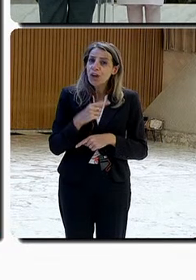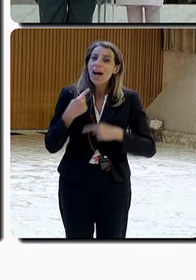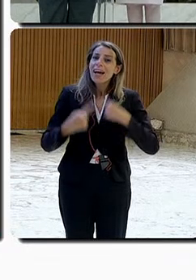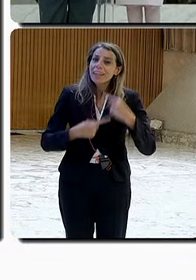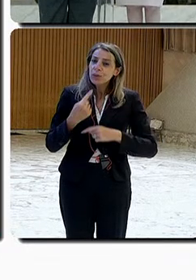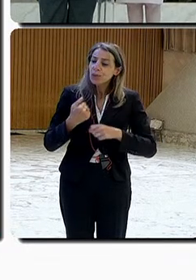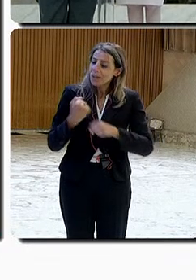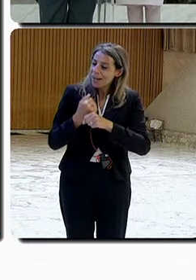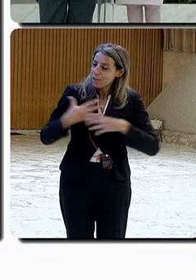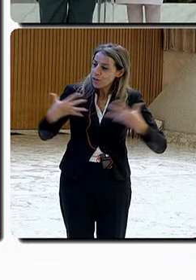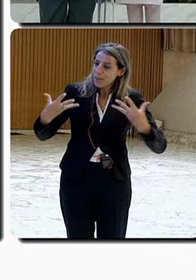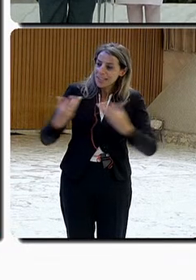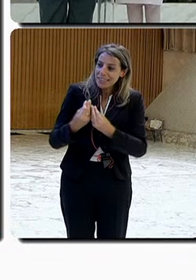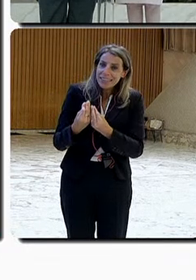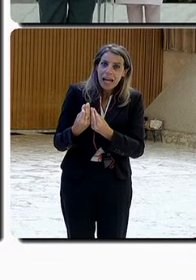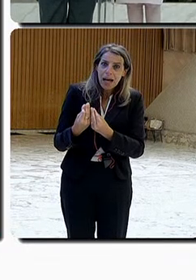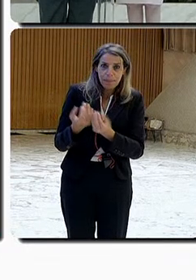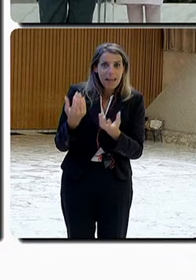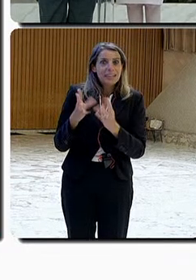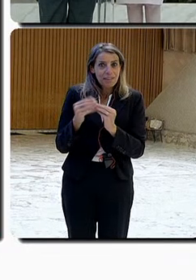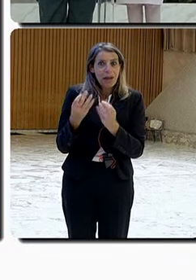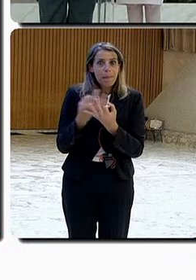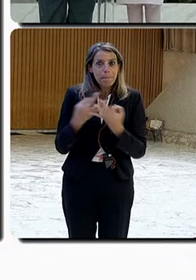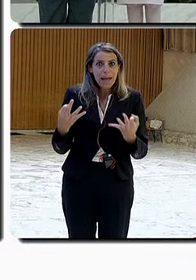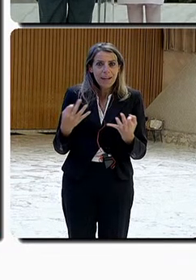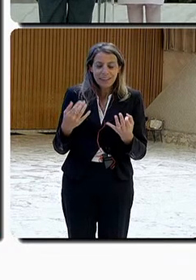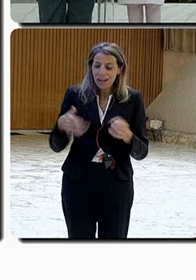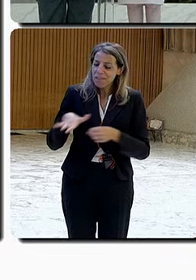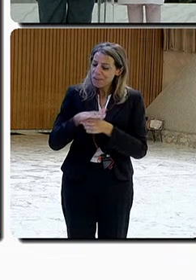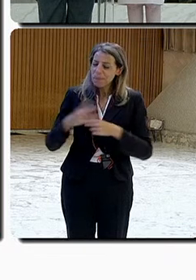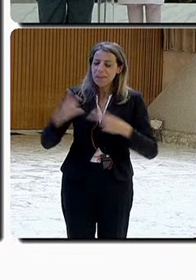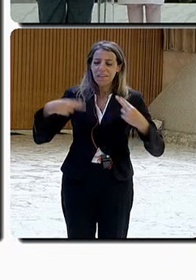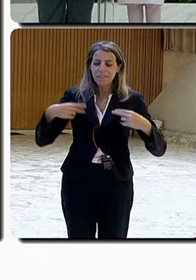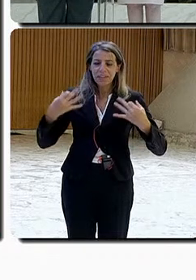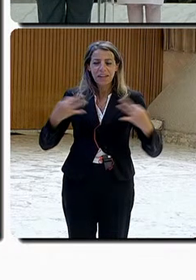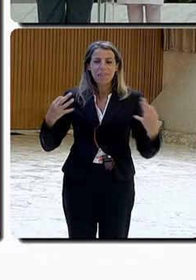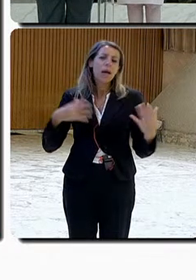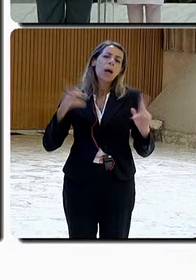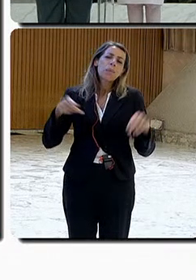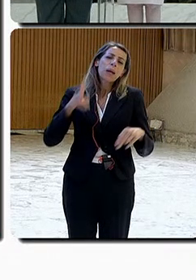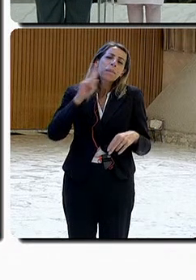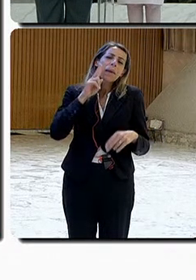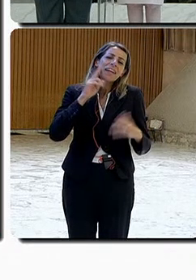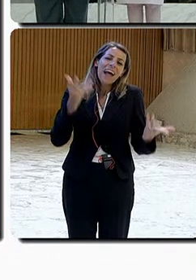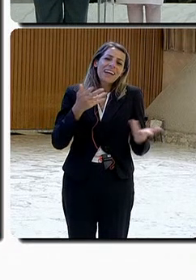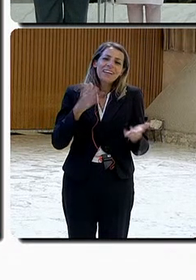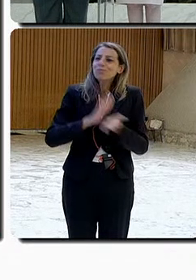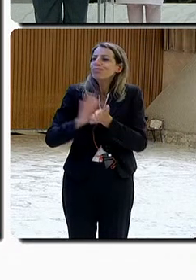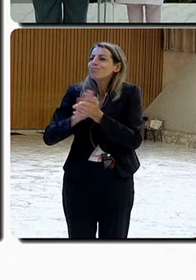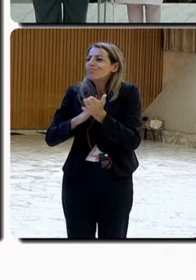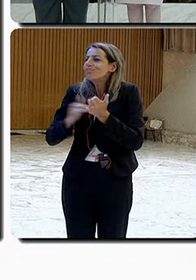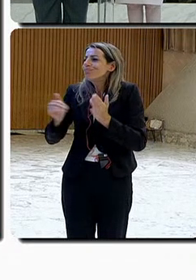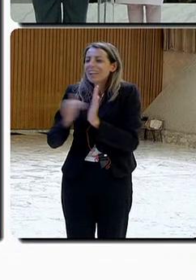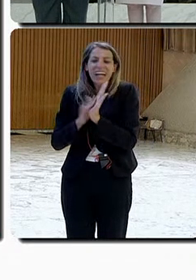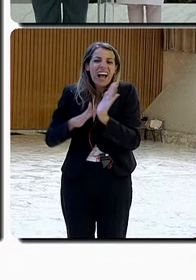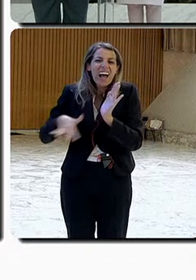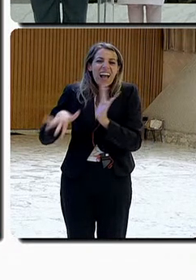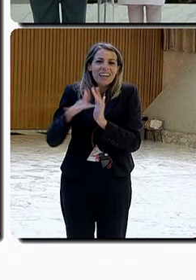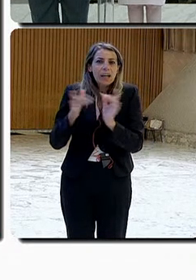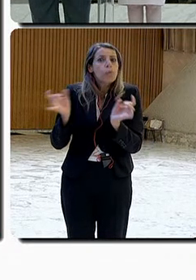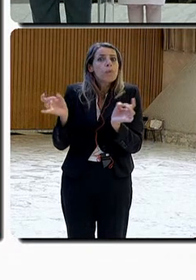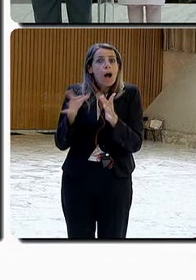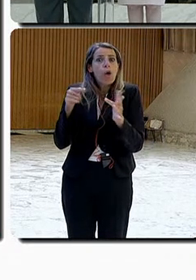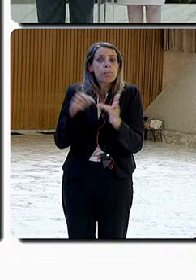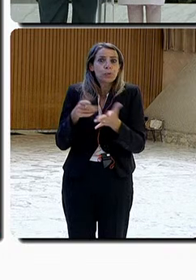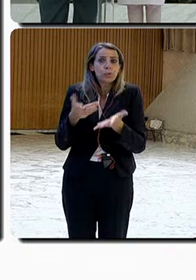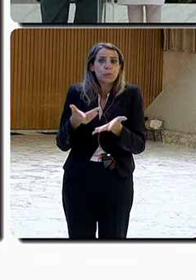done, family work rituals help families experience even mundane household tasks as an opportunity to show up